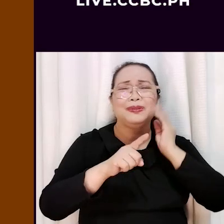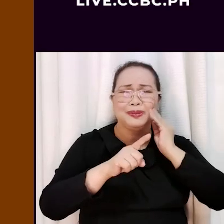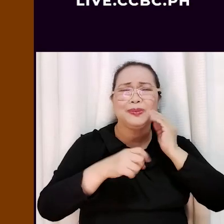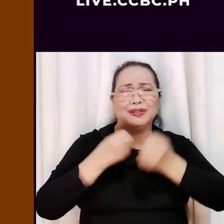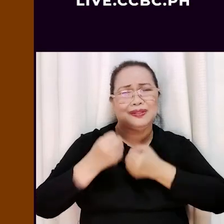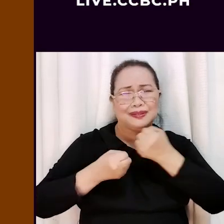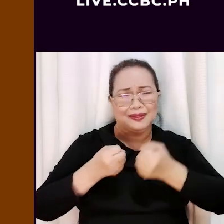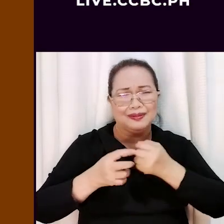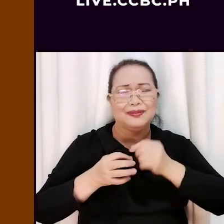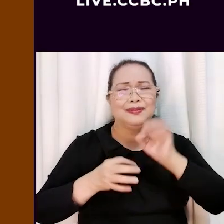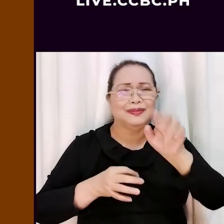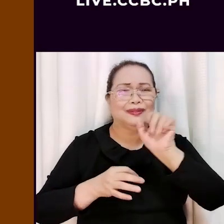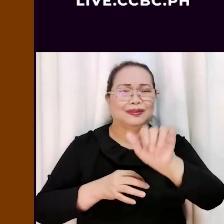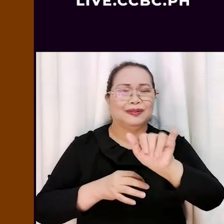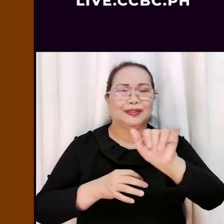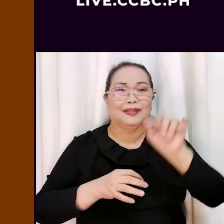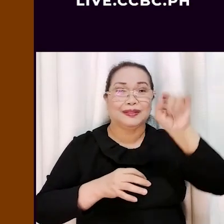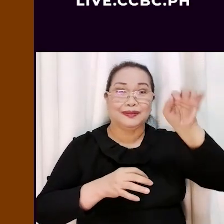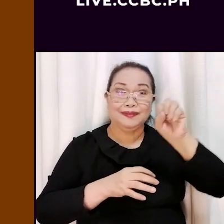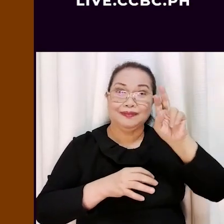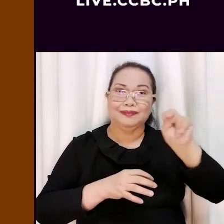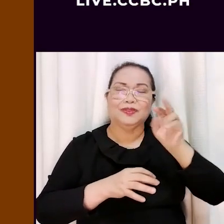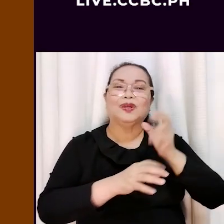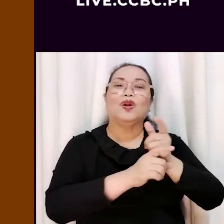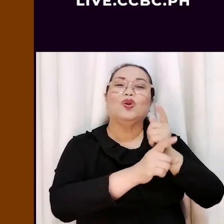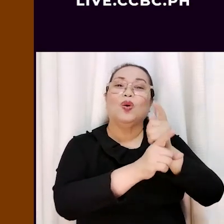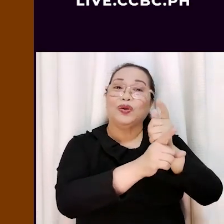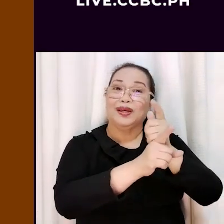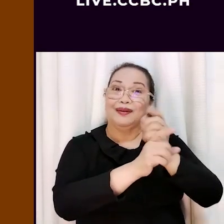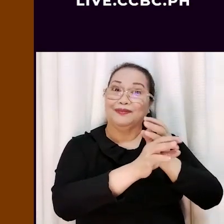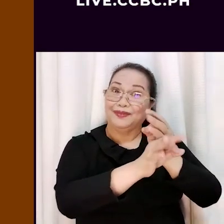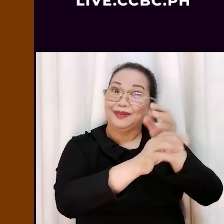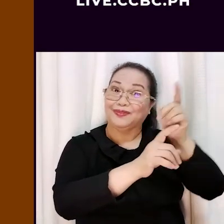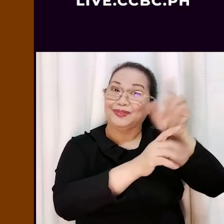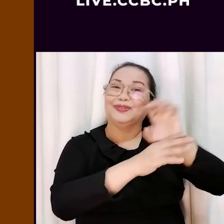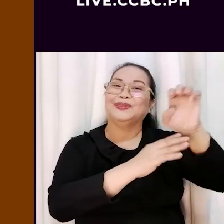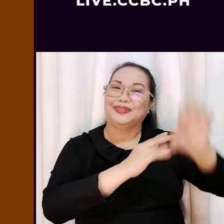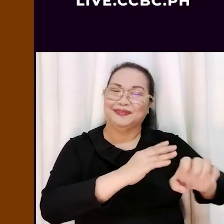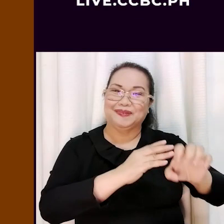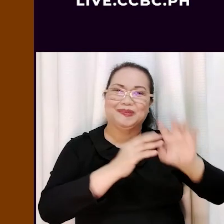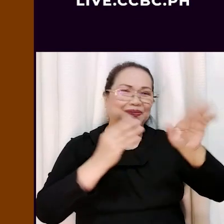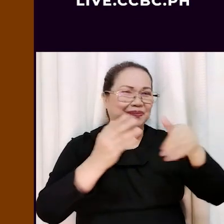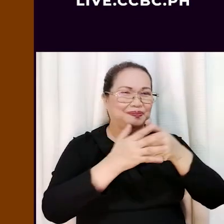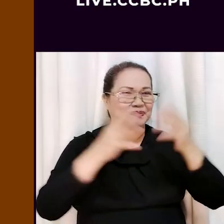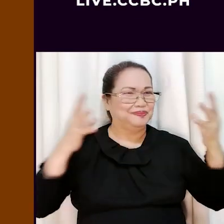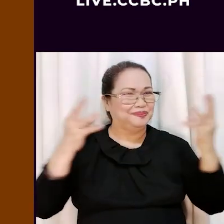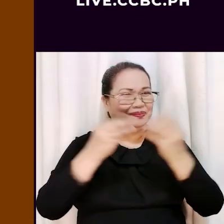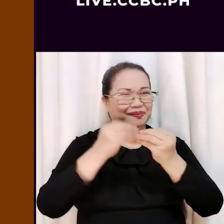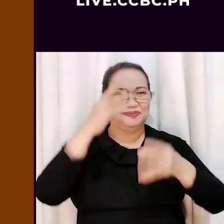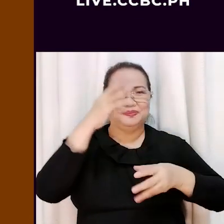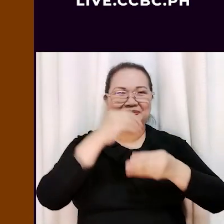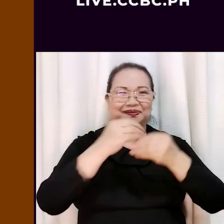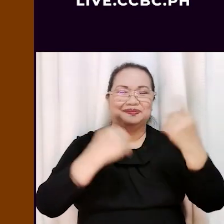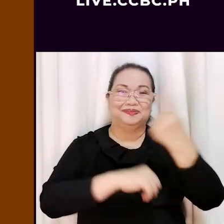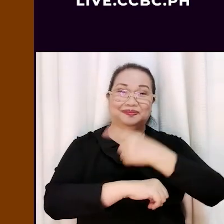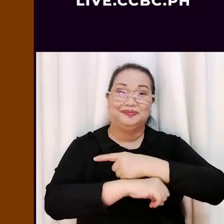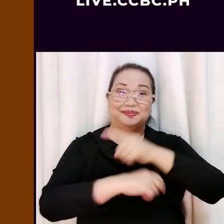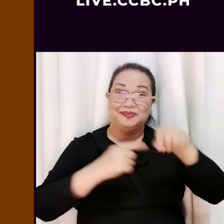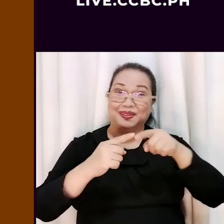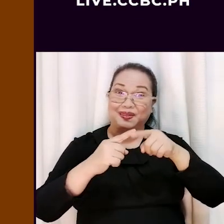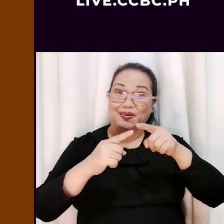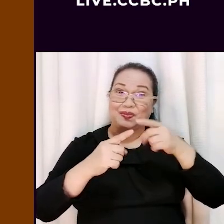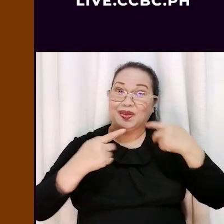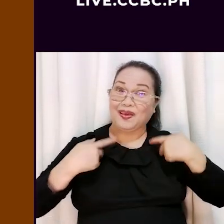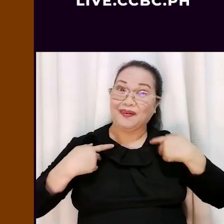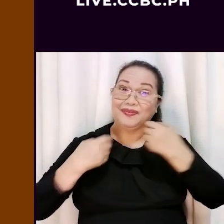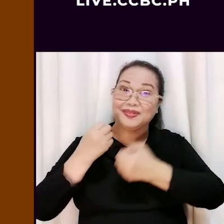John, loyal to the end. And all of this is spelling for us today. When there is